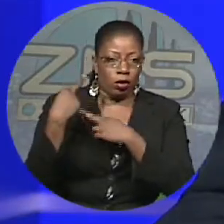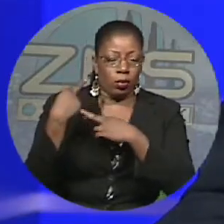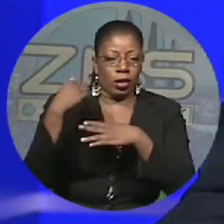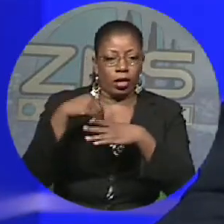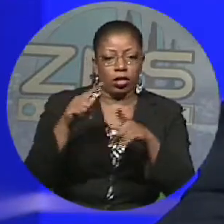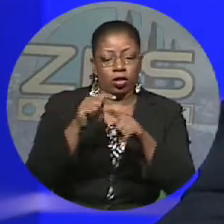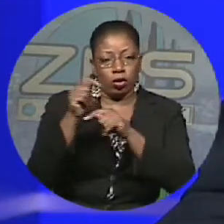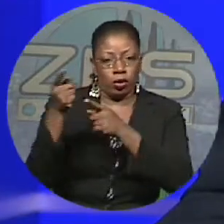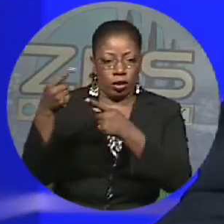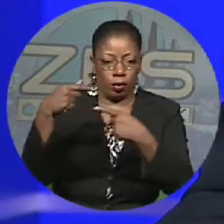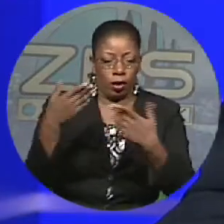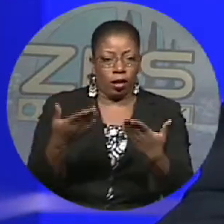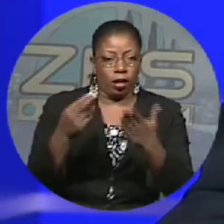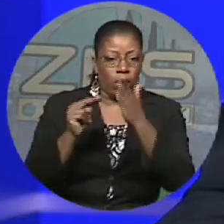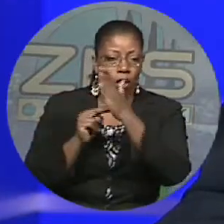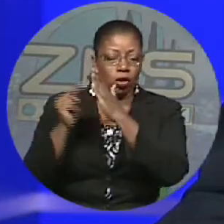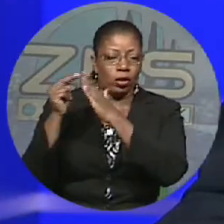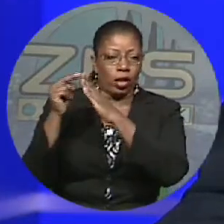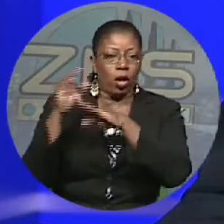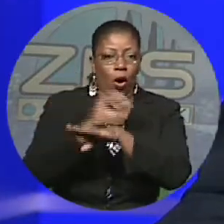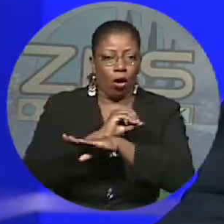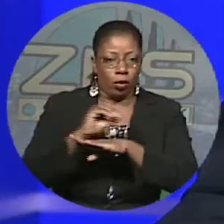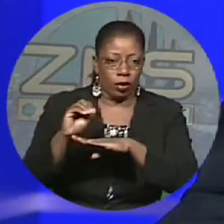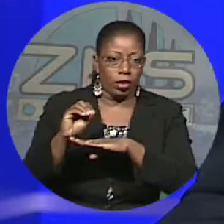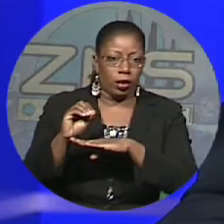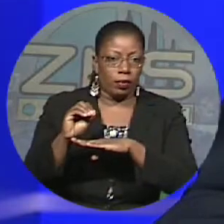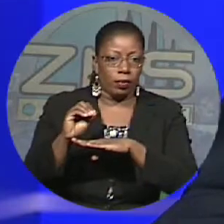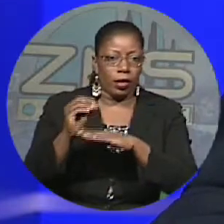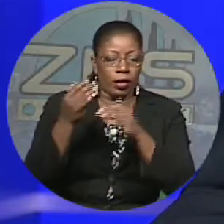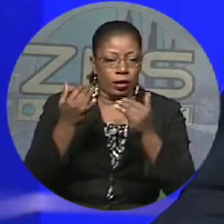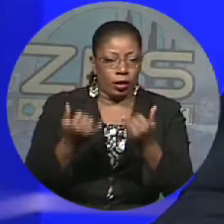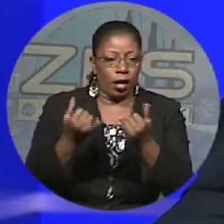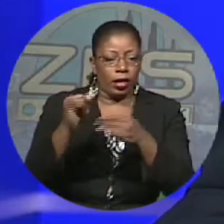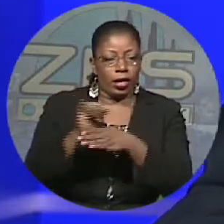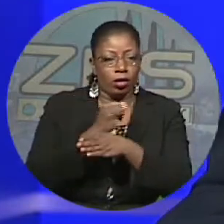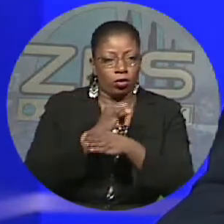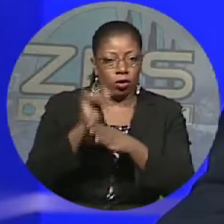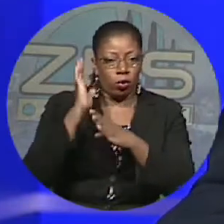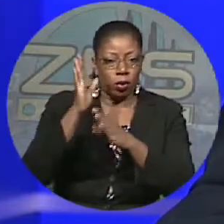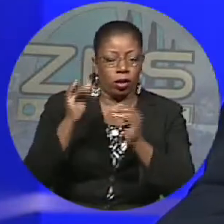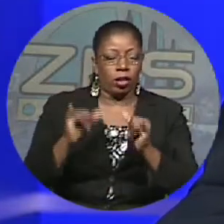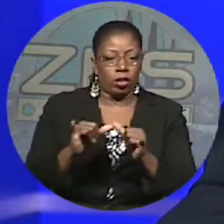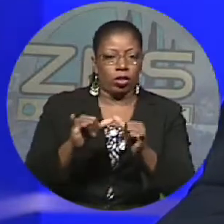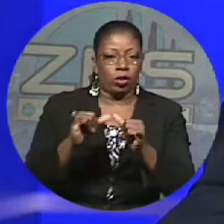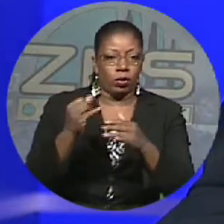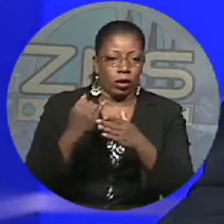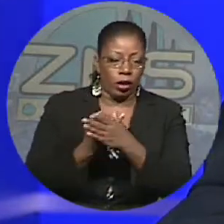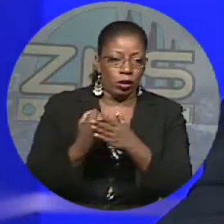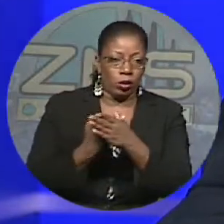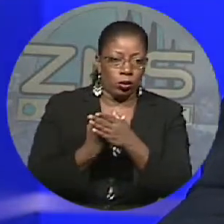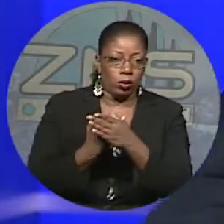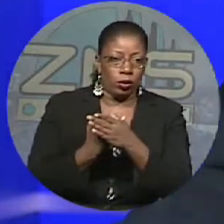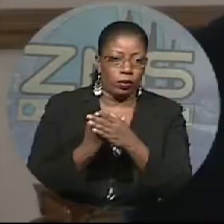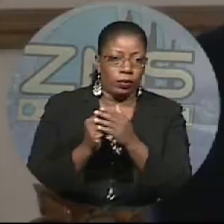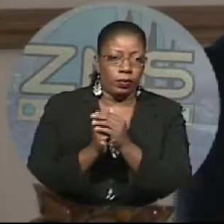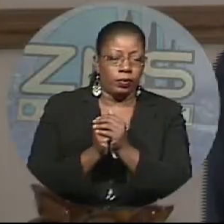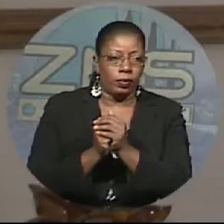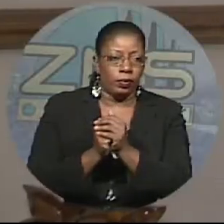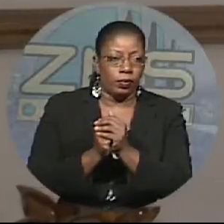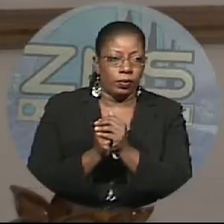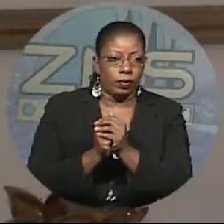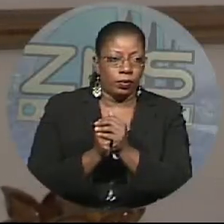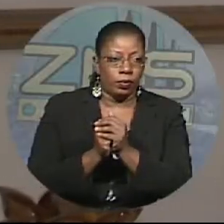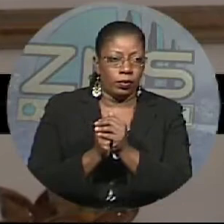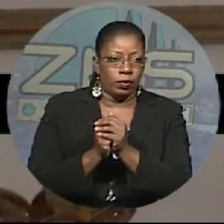tourist arrivals and hotel occupancy. In the meantime, he says the industry will continue to improve on its product.